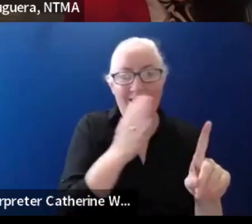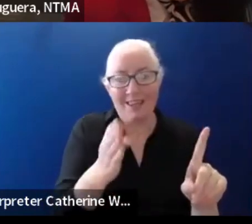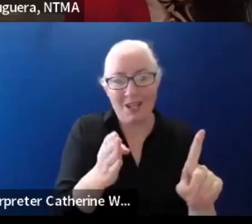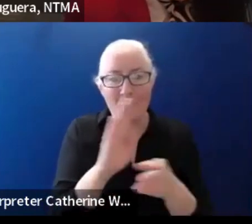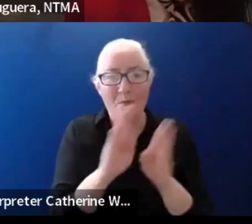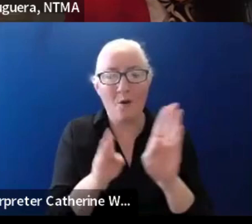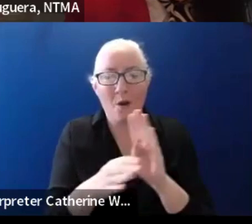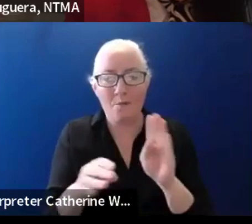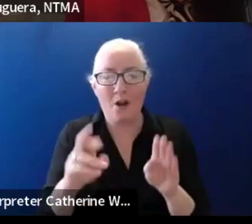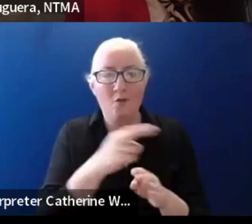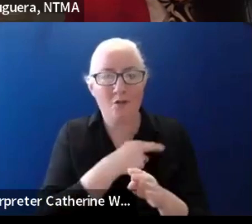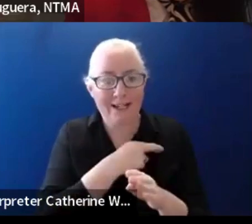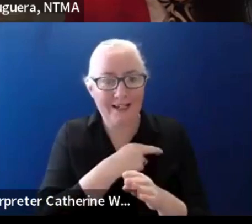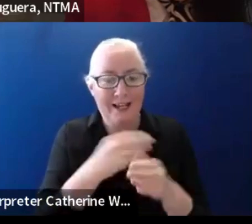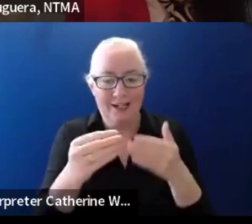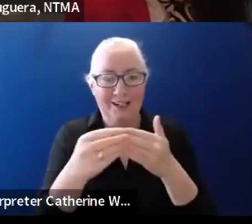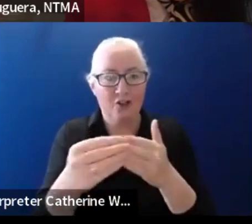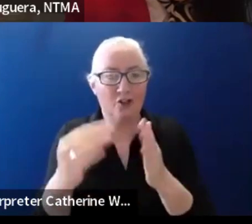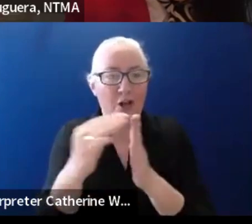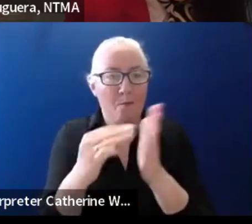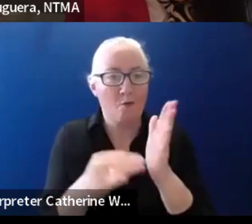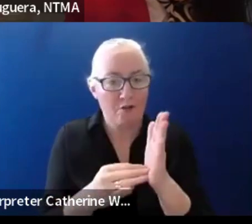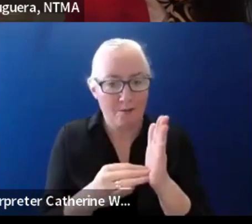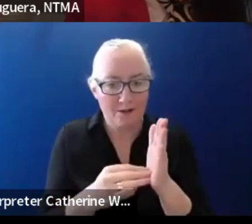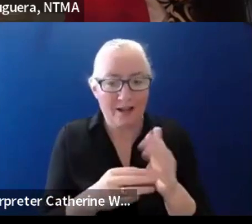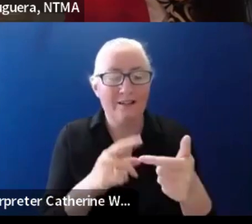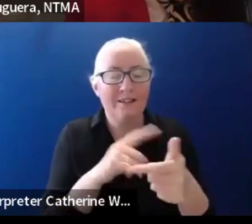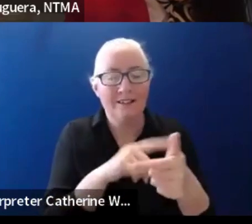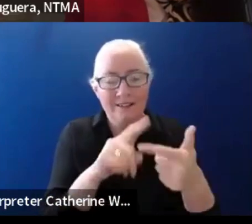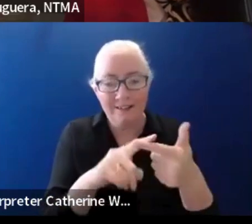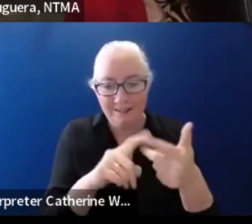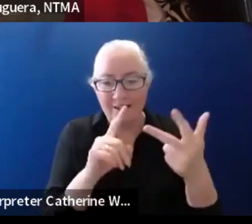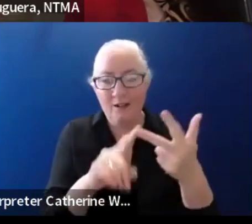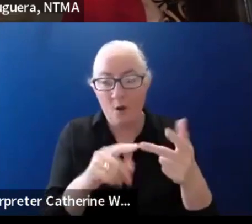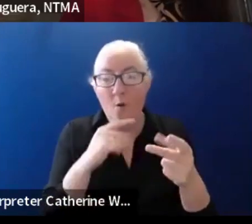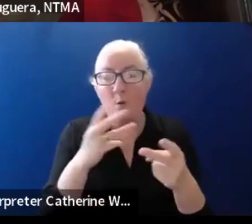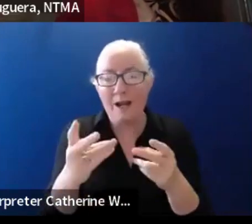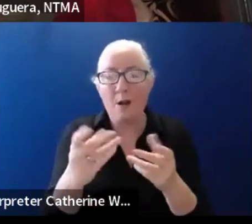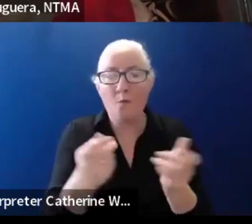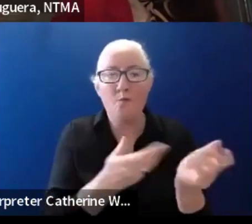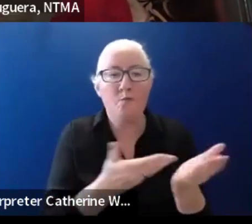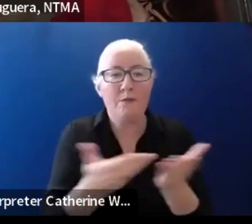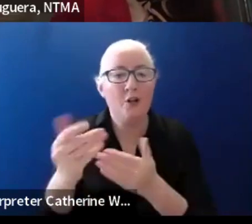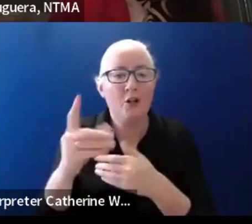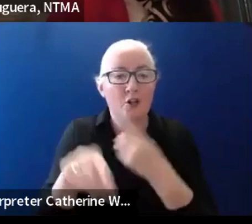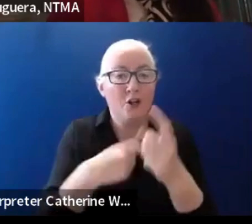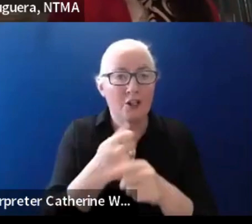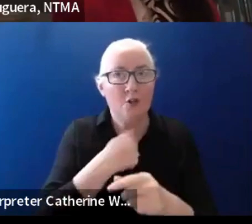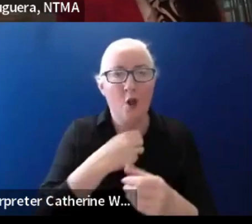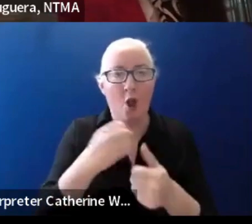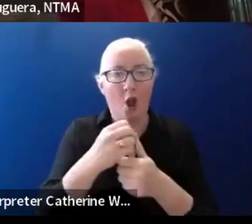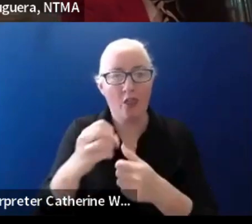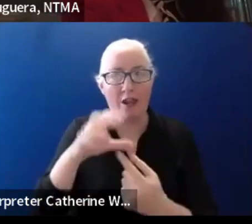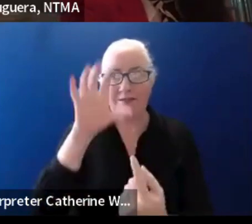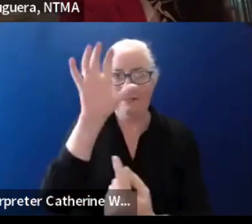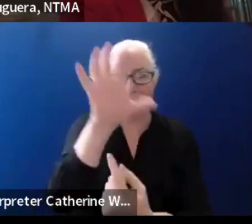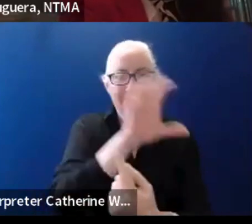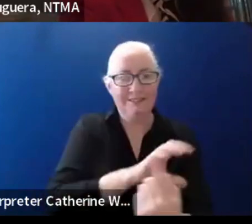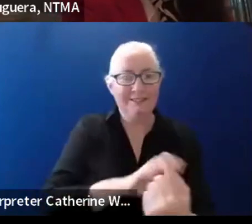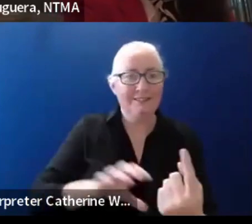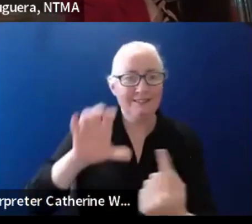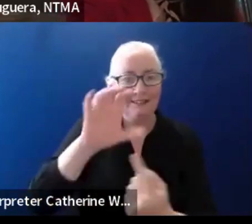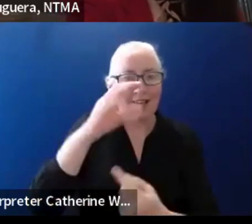a more meaningful leadership program as well. The other thing we're doing is we are going to expand Bring Your Daughter to Work Day to other locations across the island of